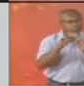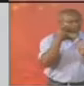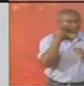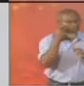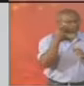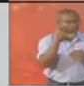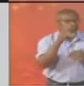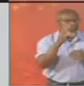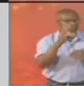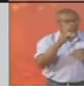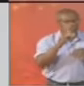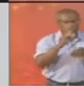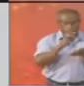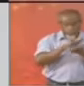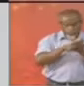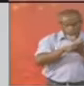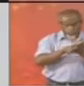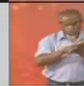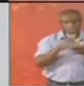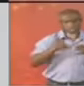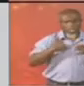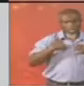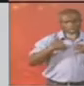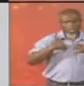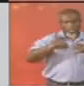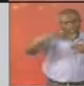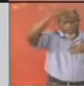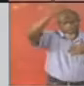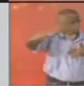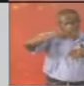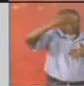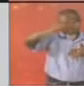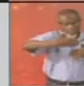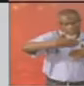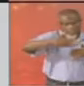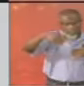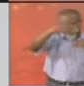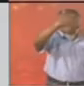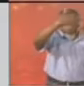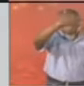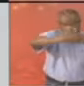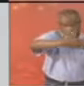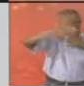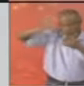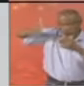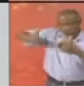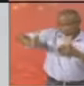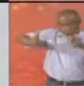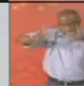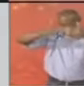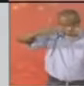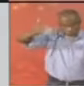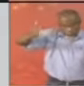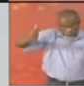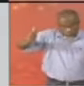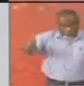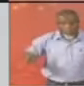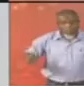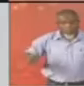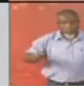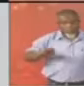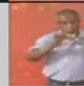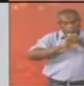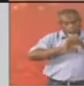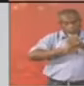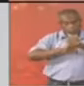put shields, if it is possible, to have shields built around desks so that you have your own cubby, and that desk is